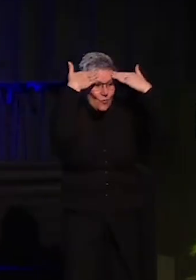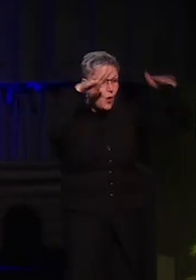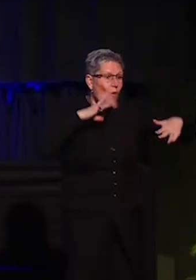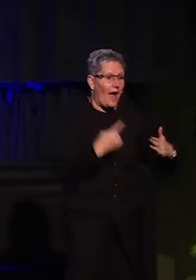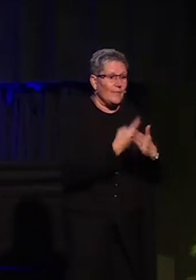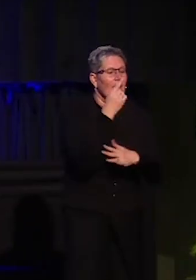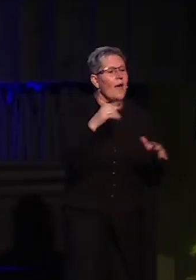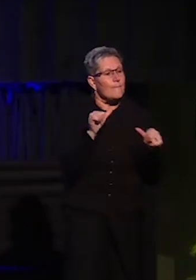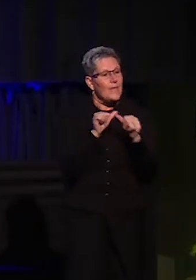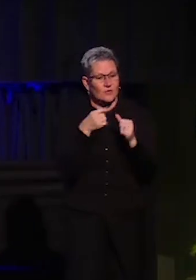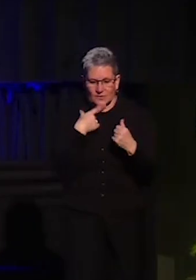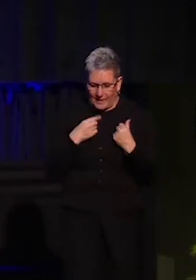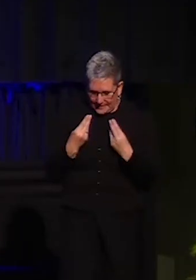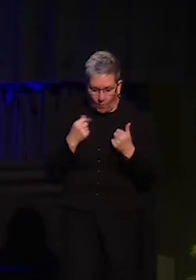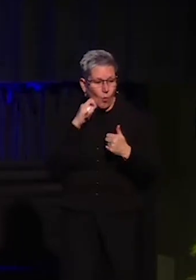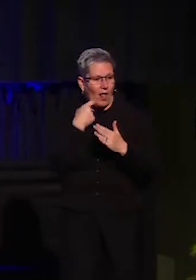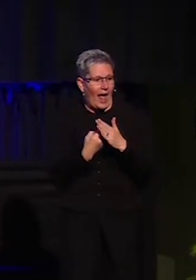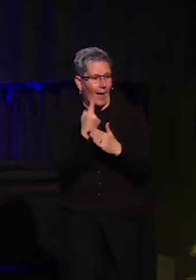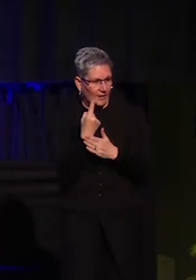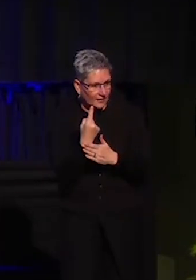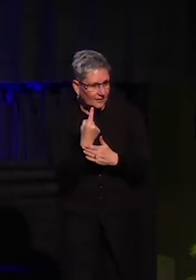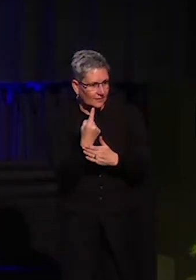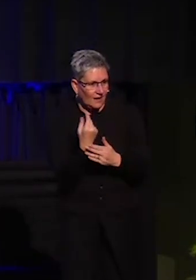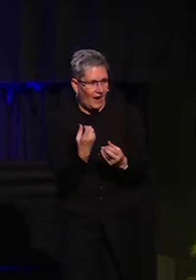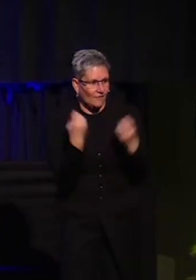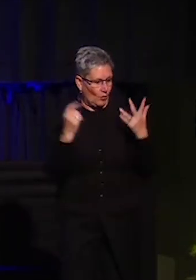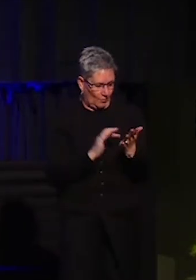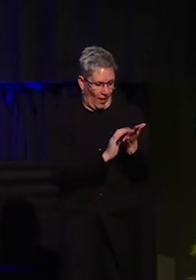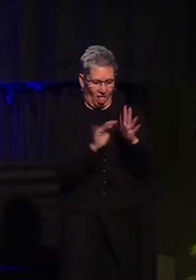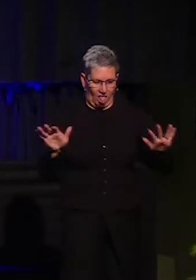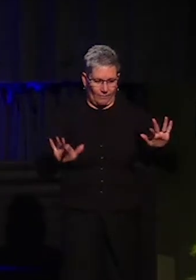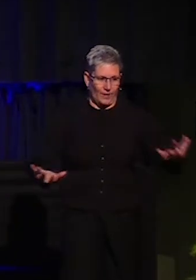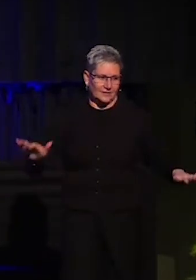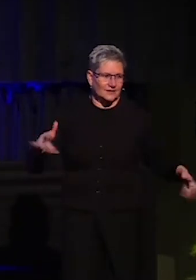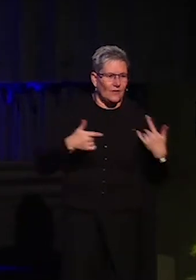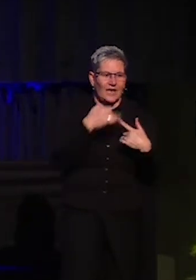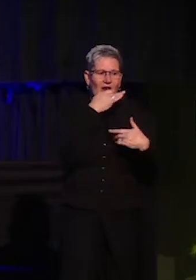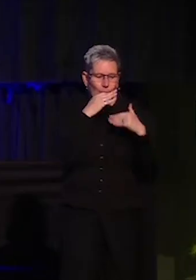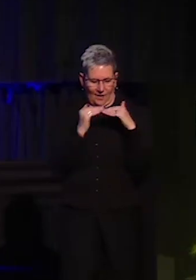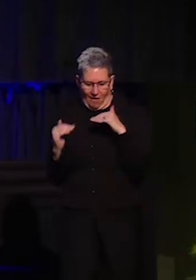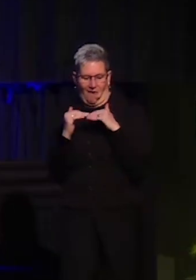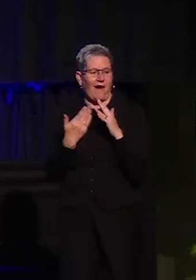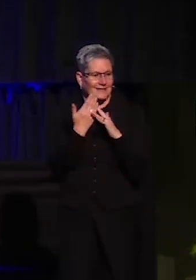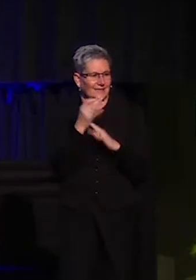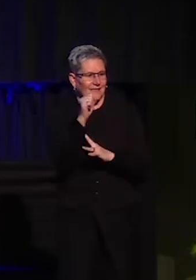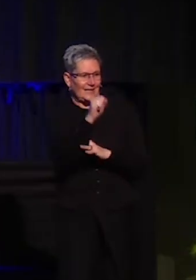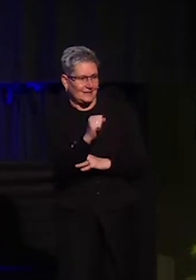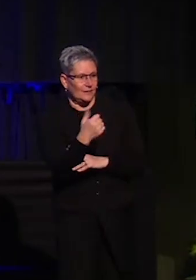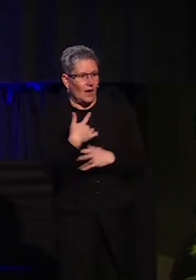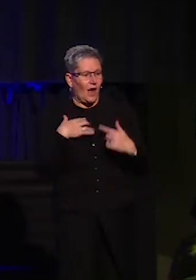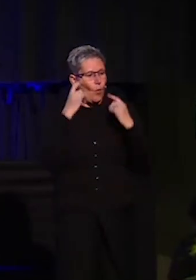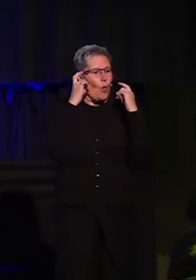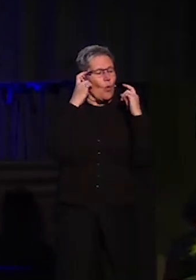no sign at all. So without vanilla essence in this case, I'd be completely unaware. So